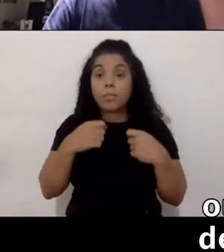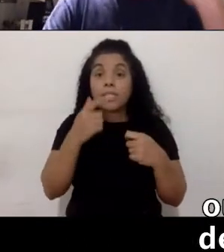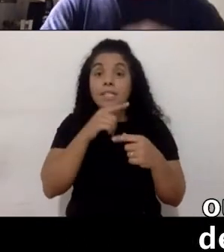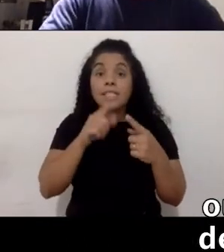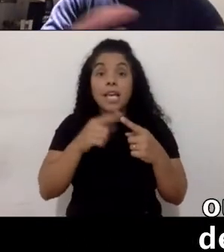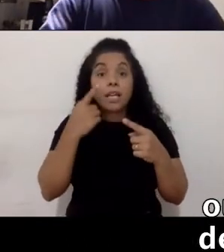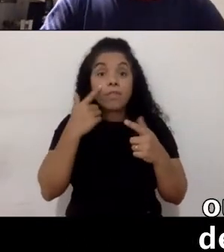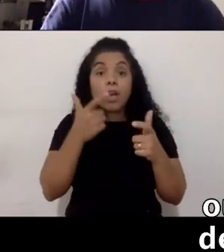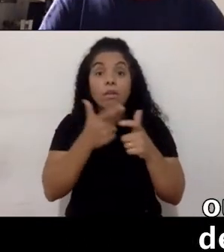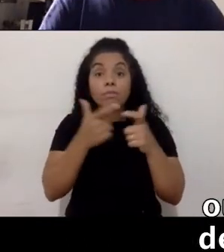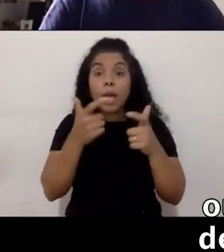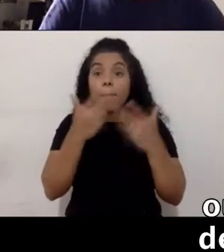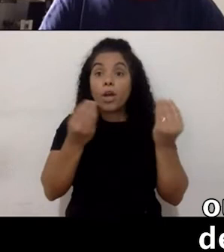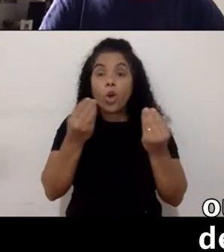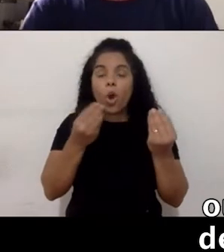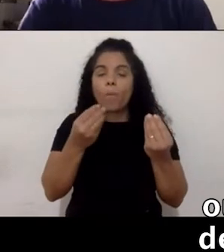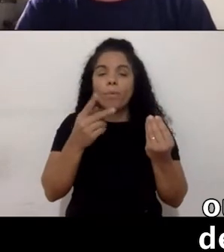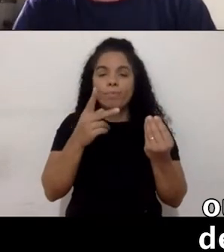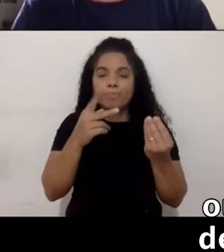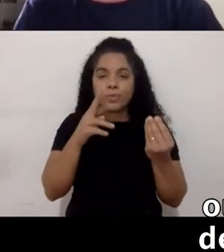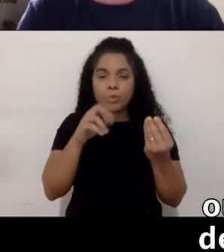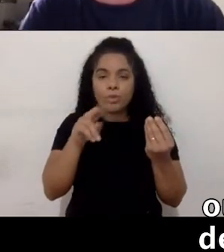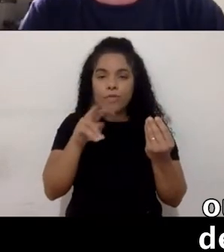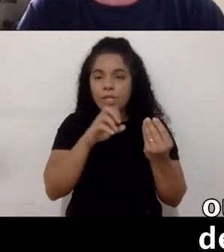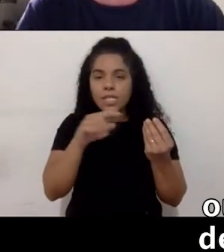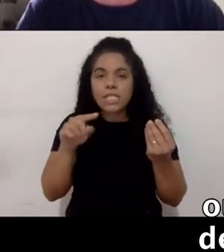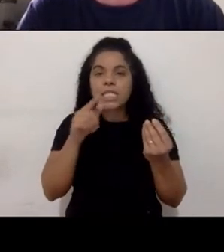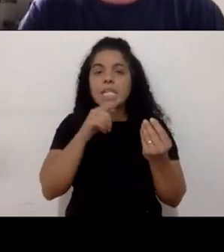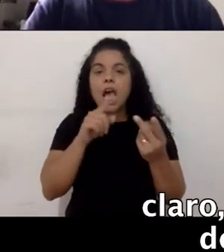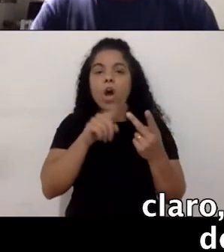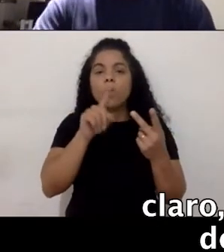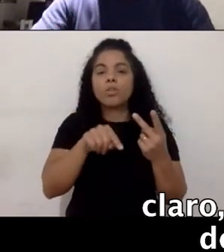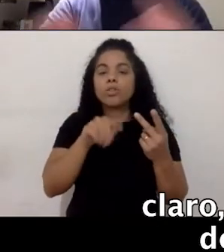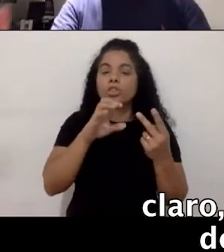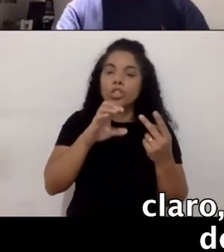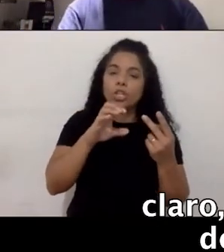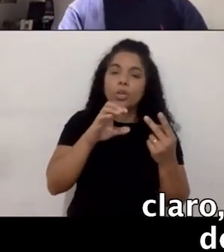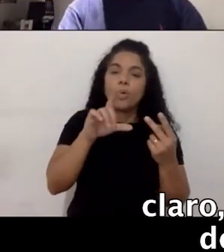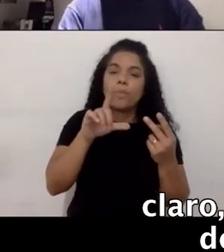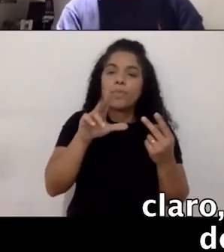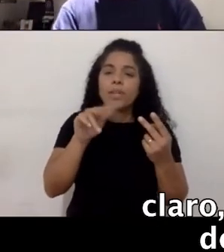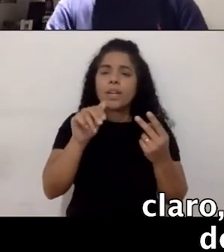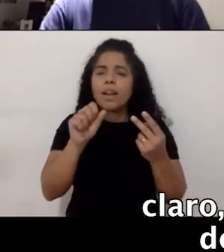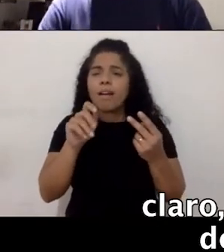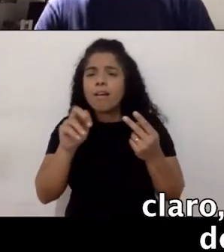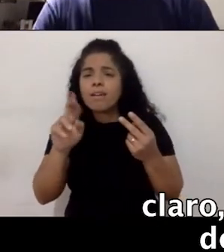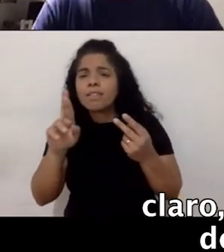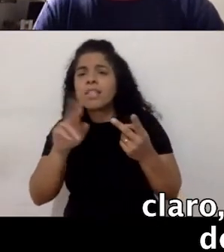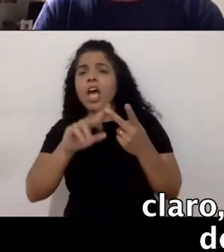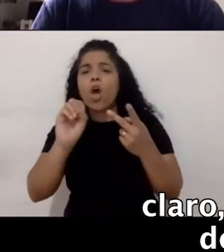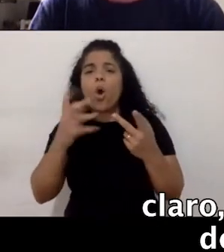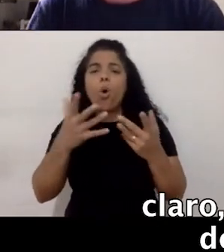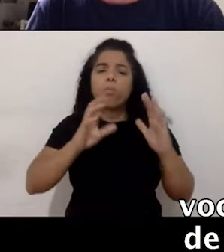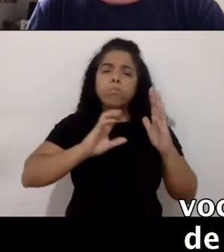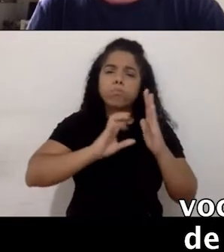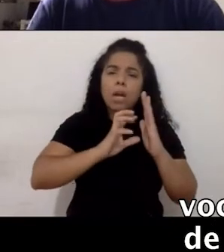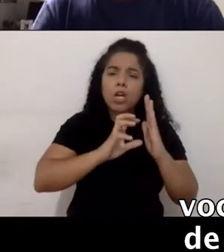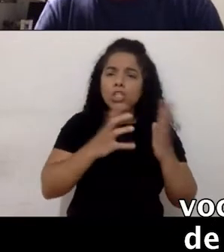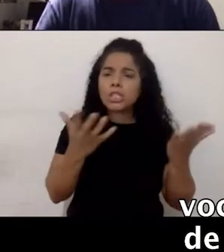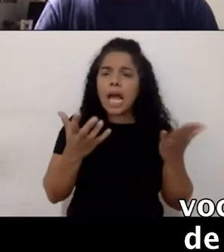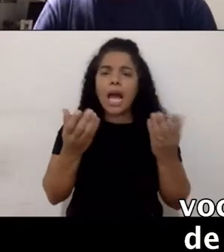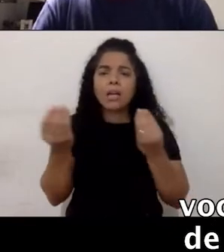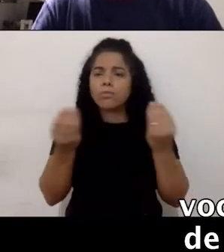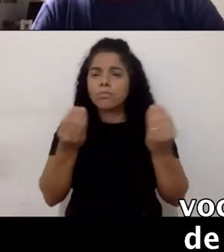size of data storage devices or what have you that you have, obviously it tends to be larger in production than for other environments. You put